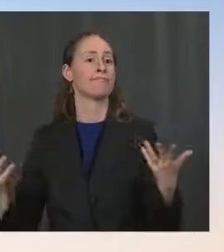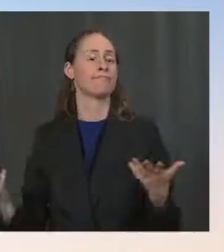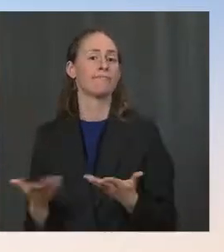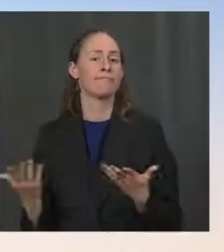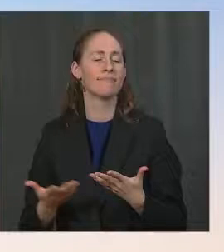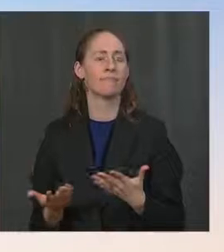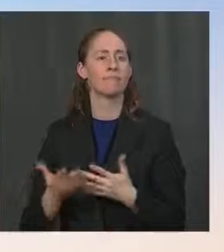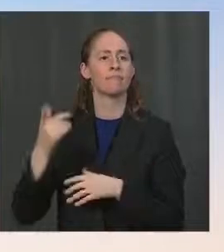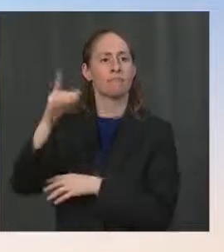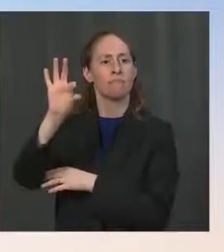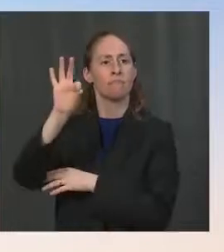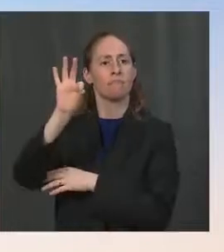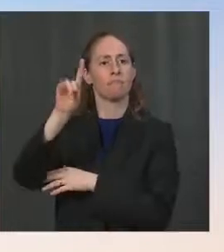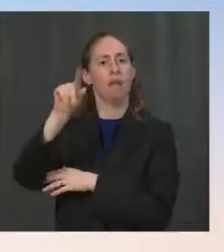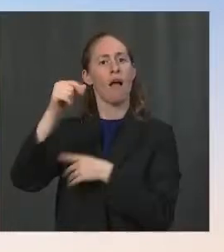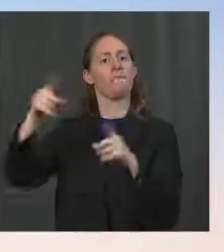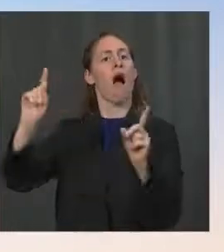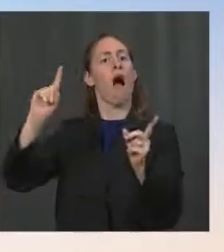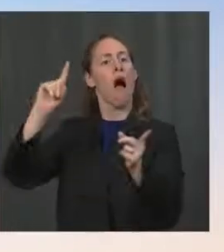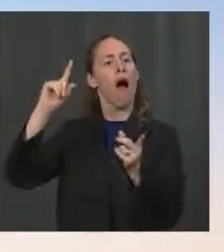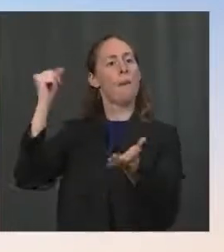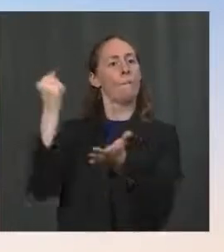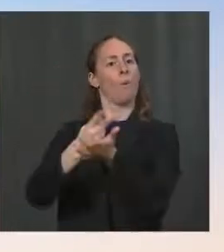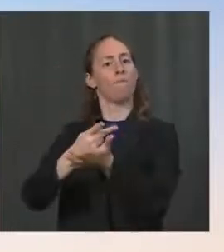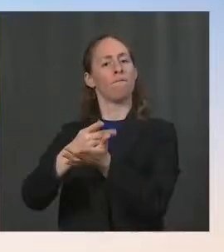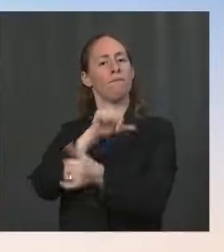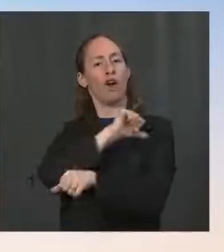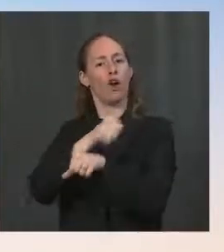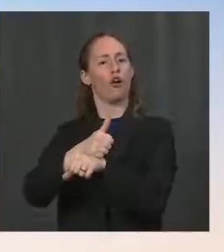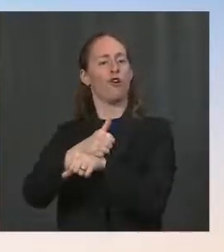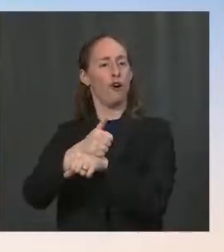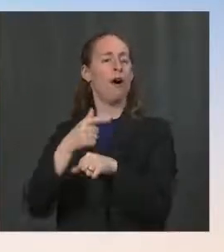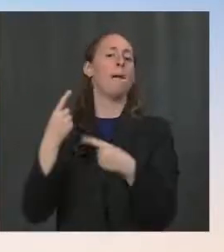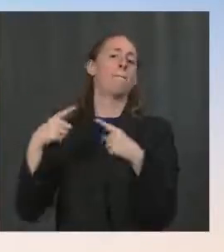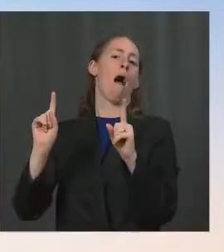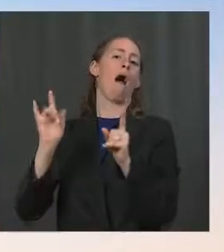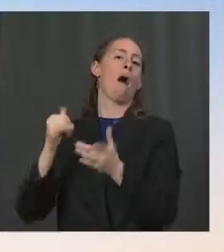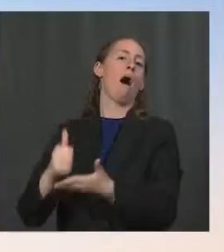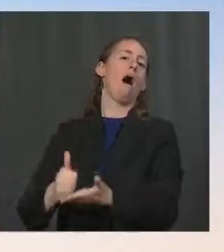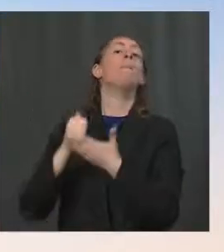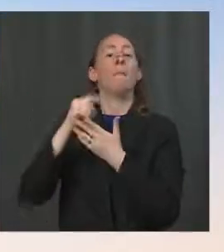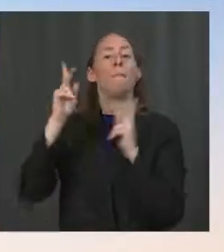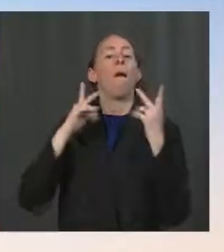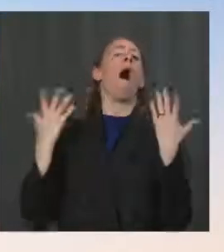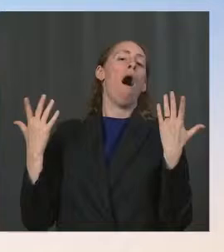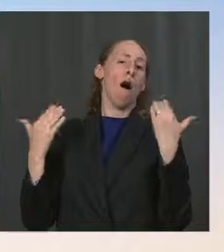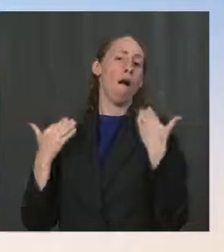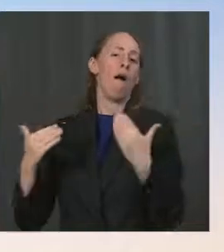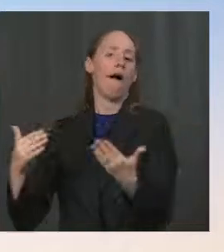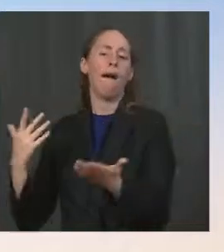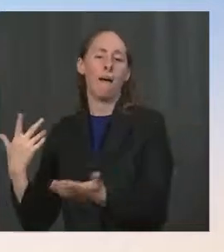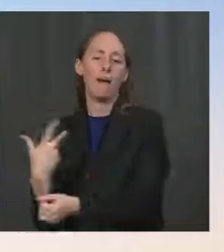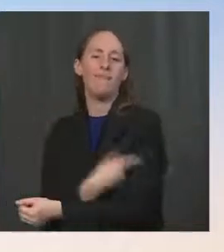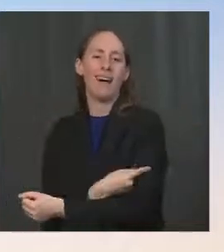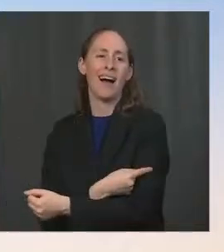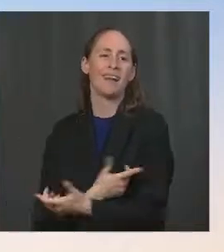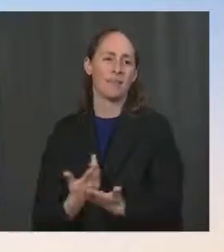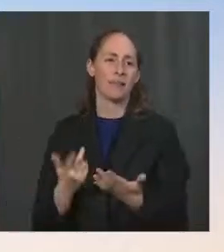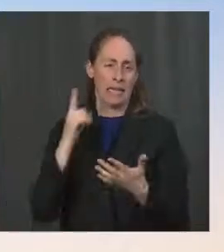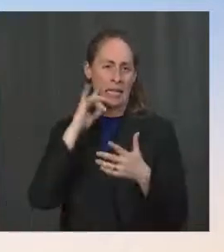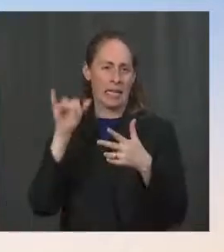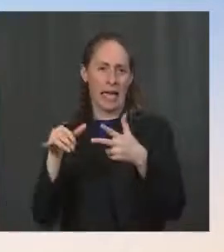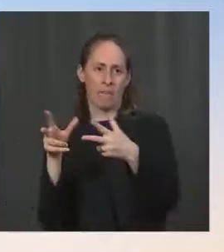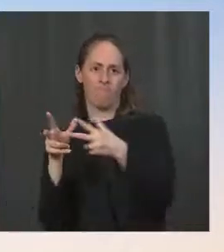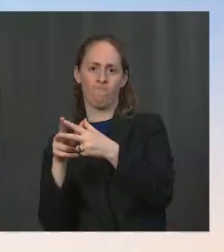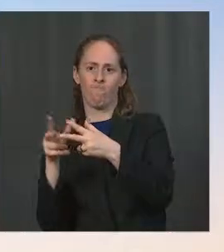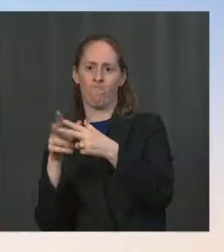approval has prompted more people to get vaccinated, but I don't have an exact breakdown, but certainly we've seen those as the three